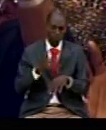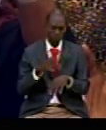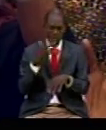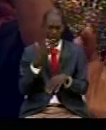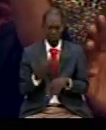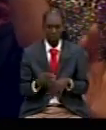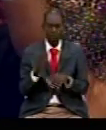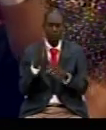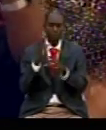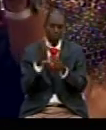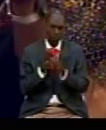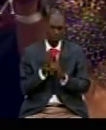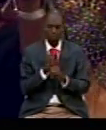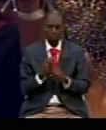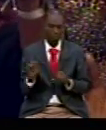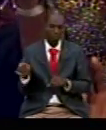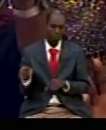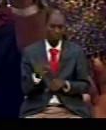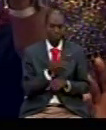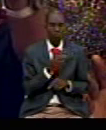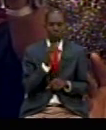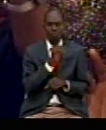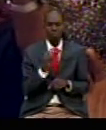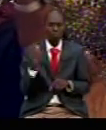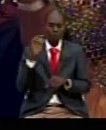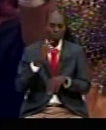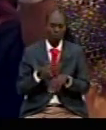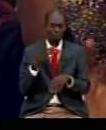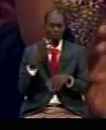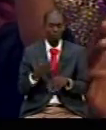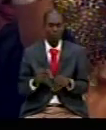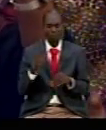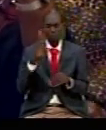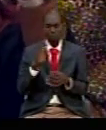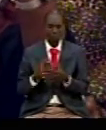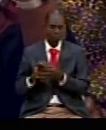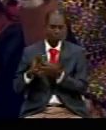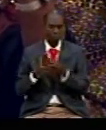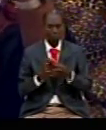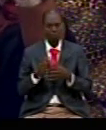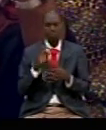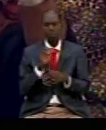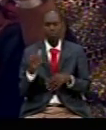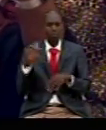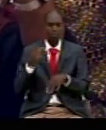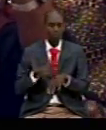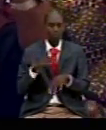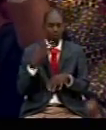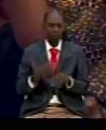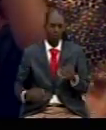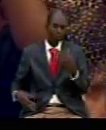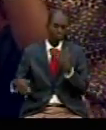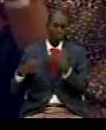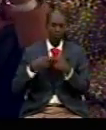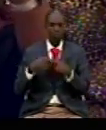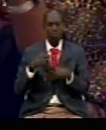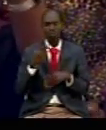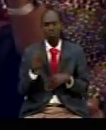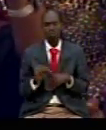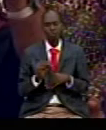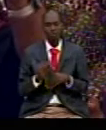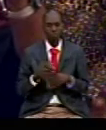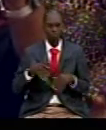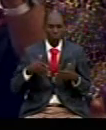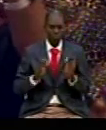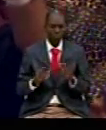of receiving them, a touch of reconciliation, a touch of restoration. Let